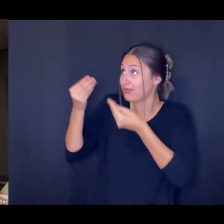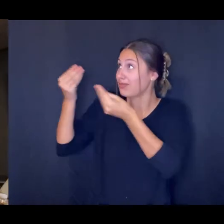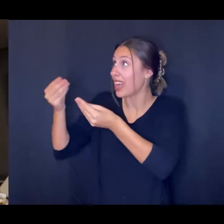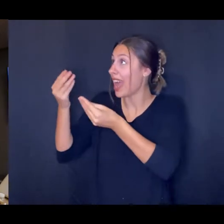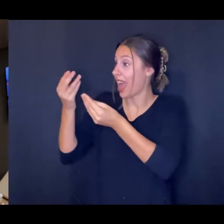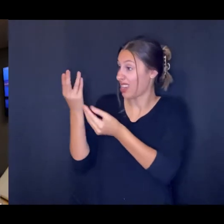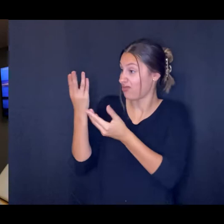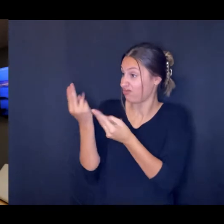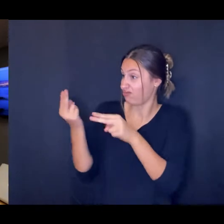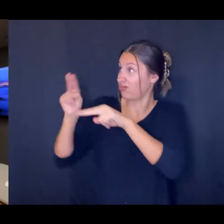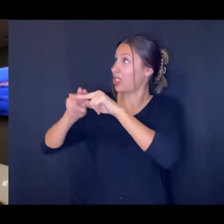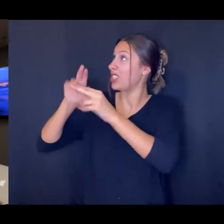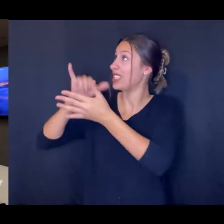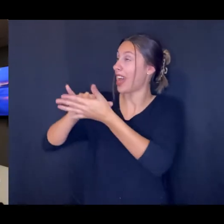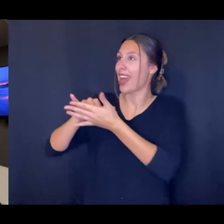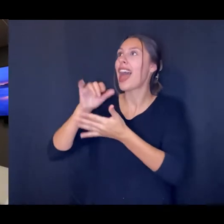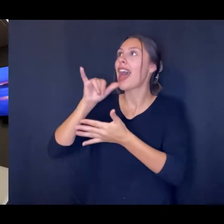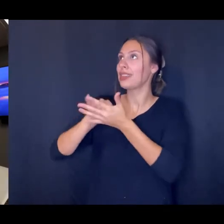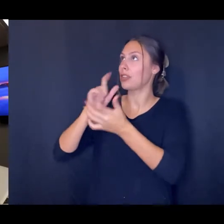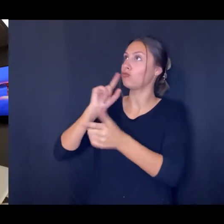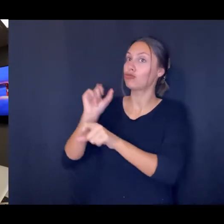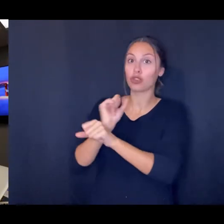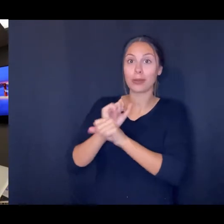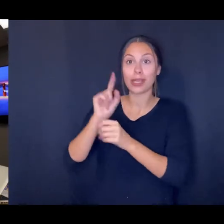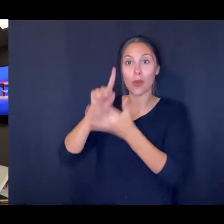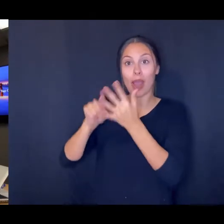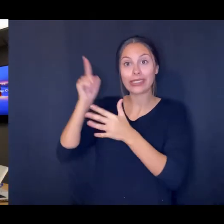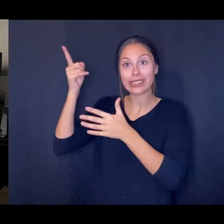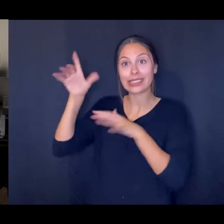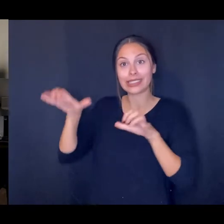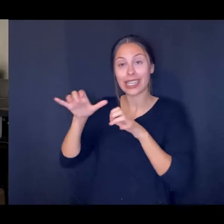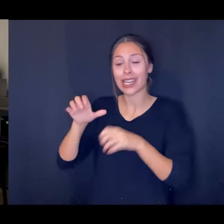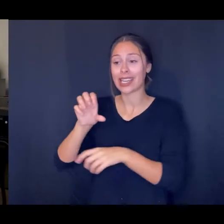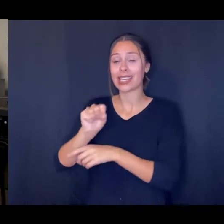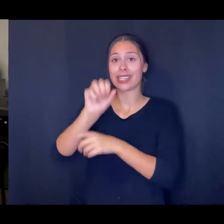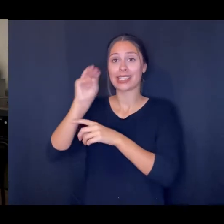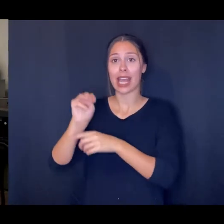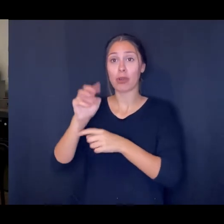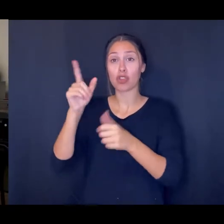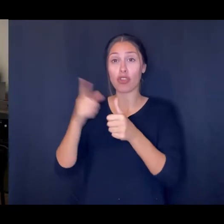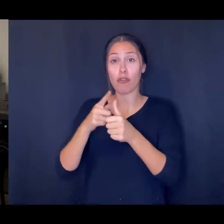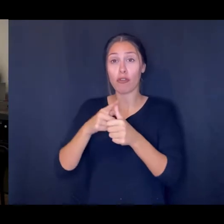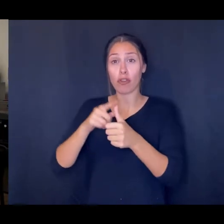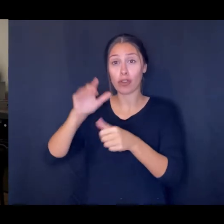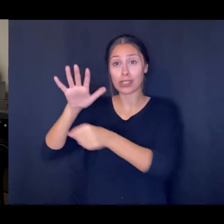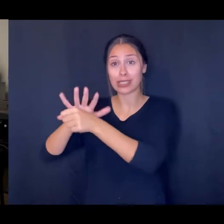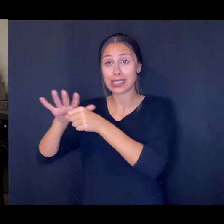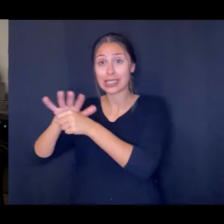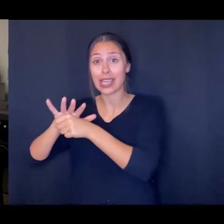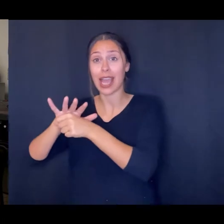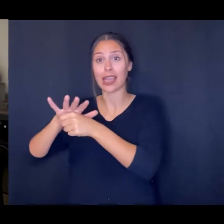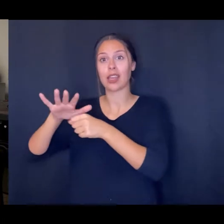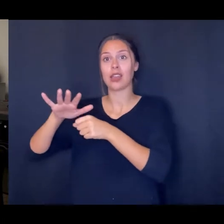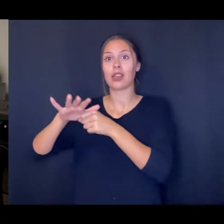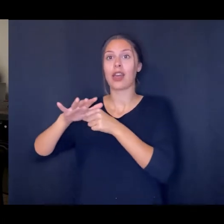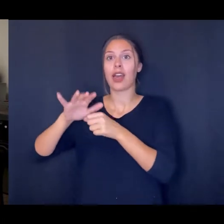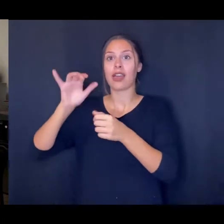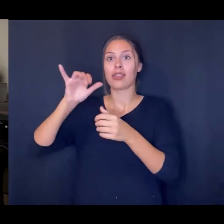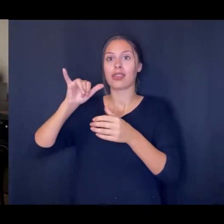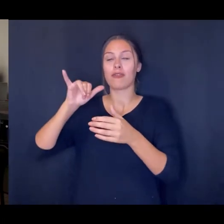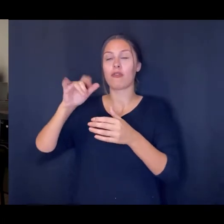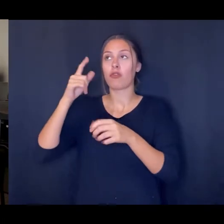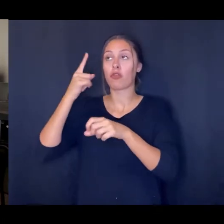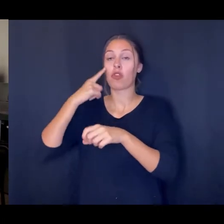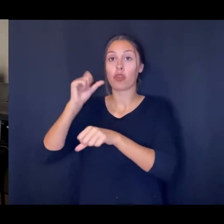it and even multiply it. And that's exactly what He did. San Marcos was the first multi-site campus of the Rock Church, and we had